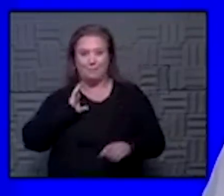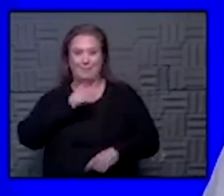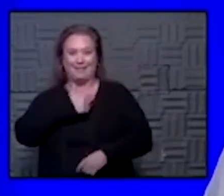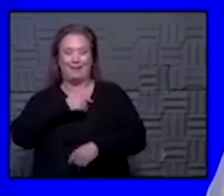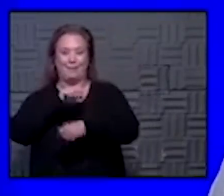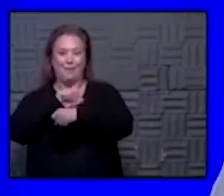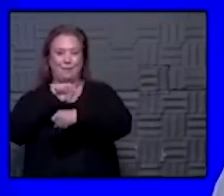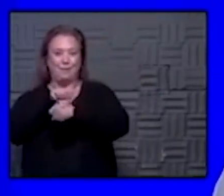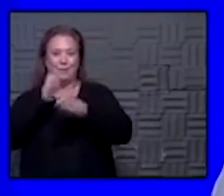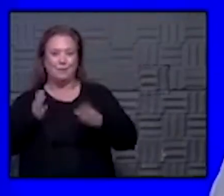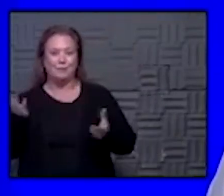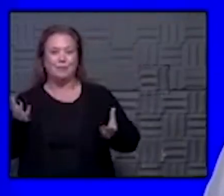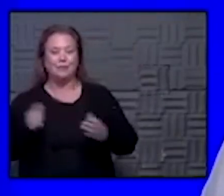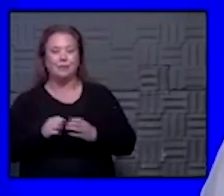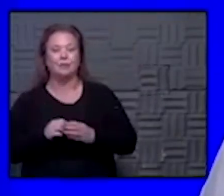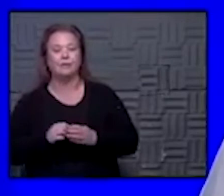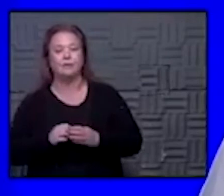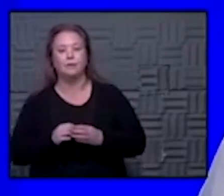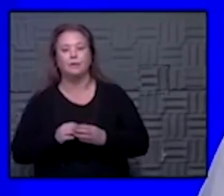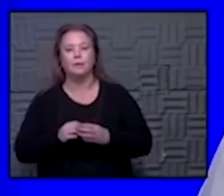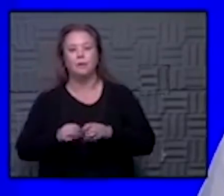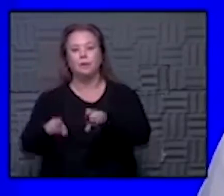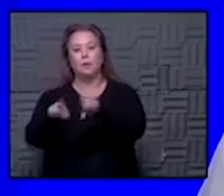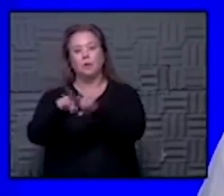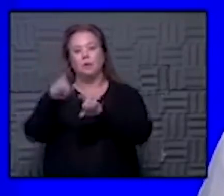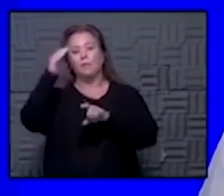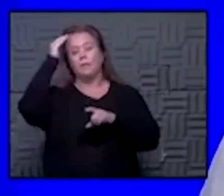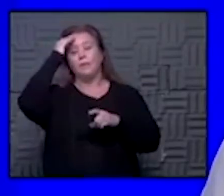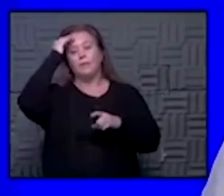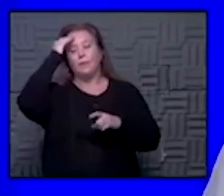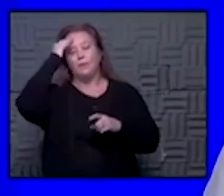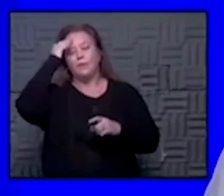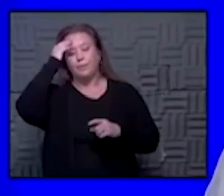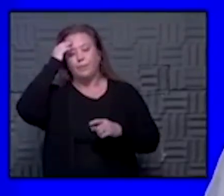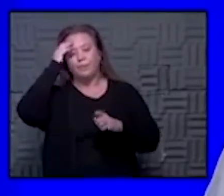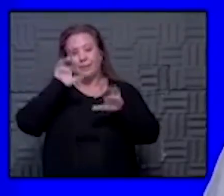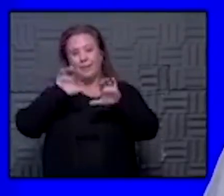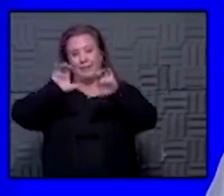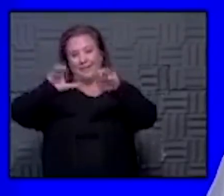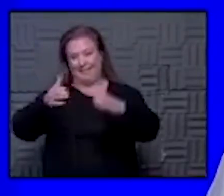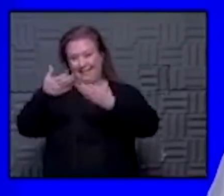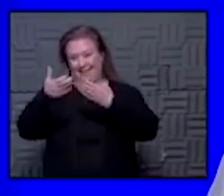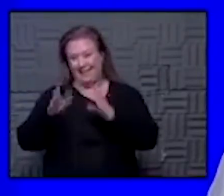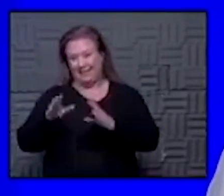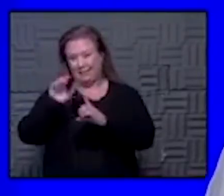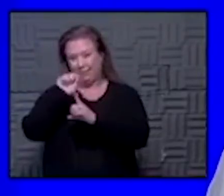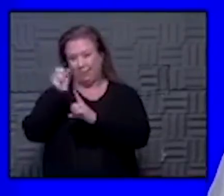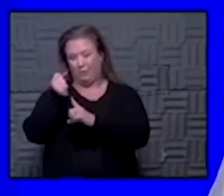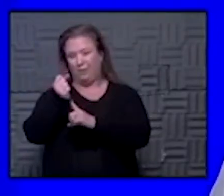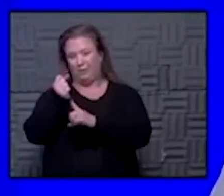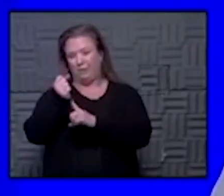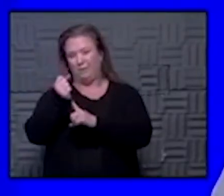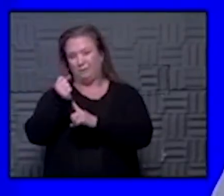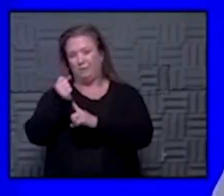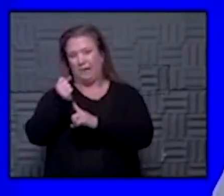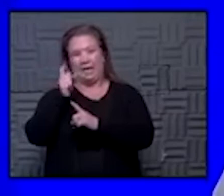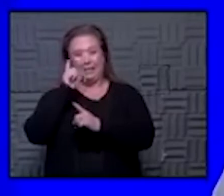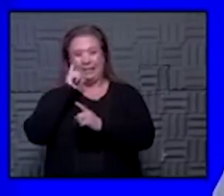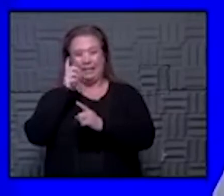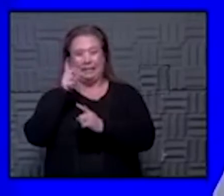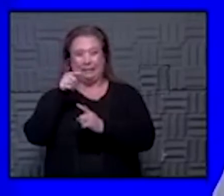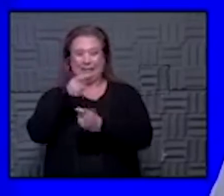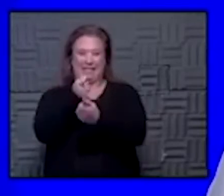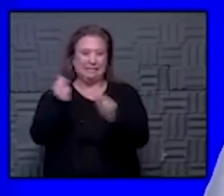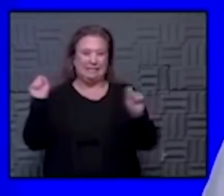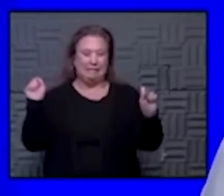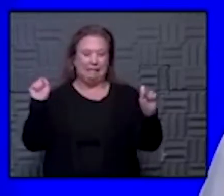employees. But we also know that, so in the classroom, it is probably about as safe as it's going to